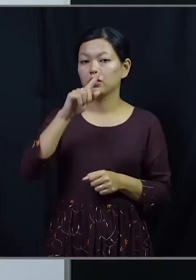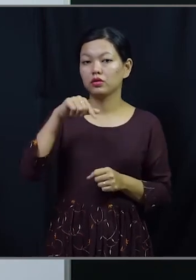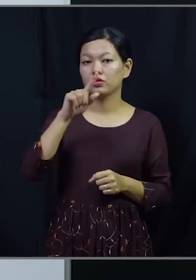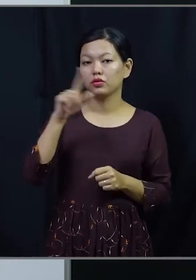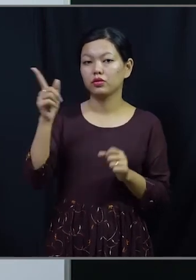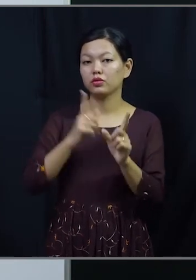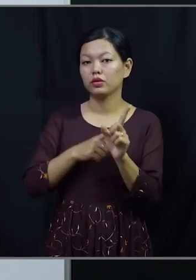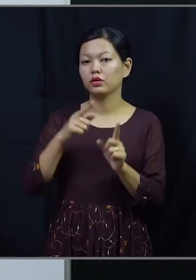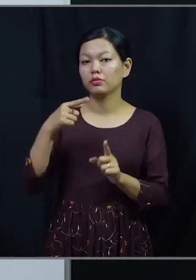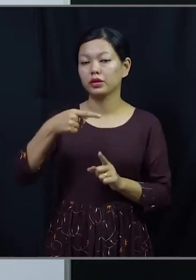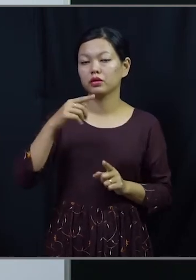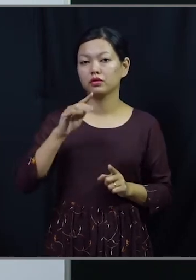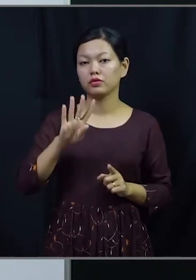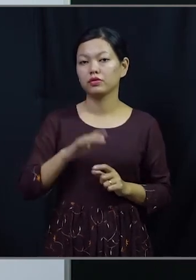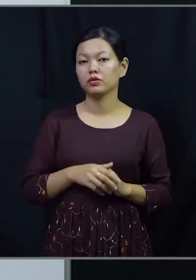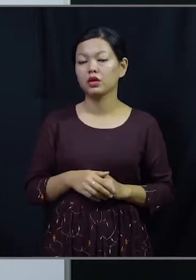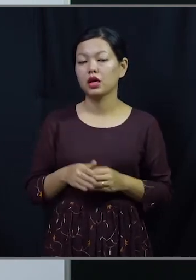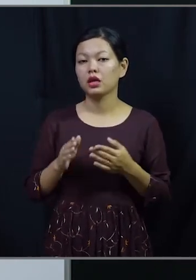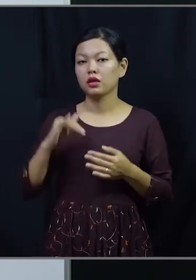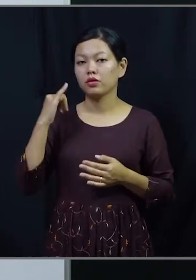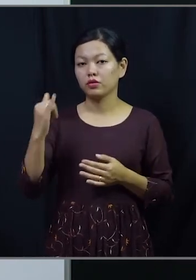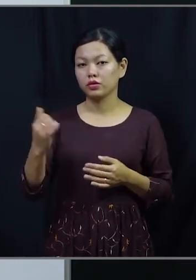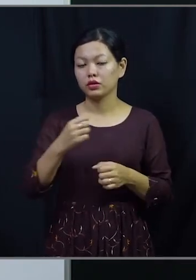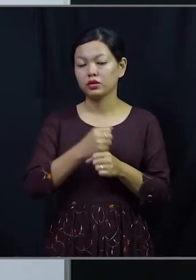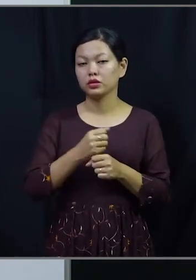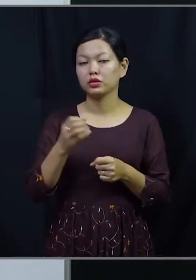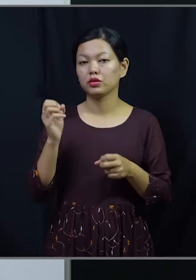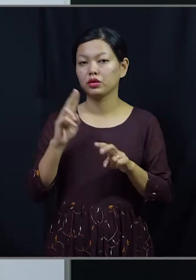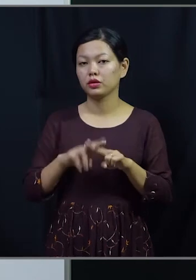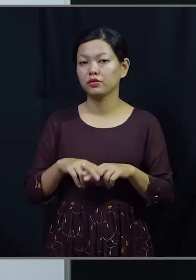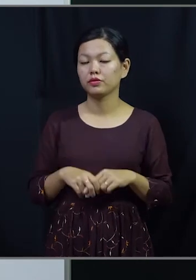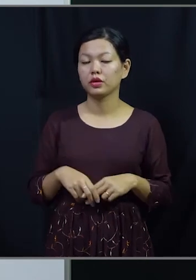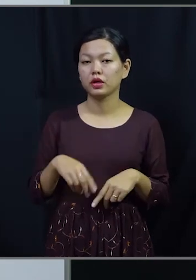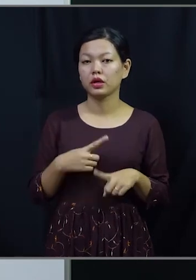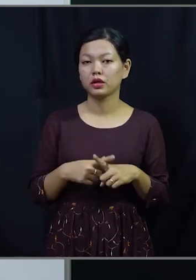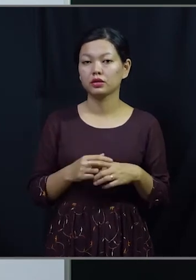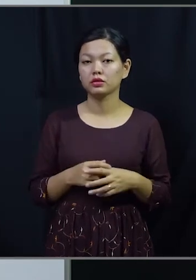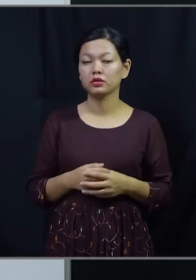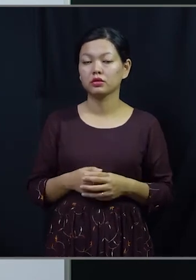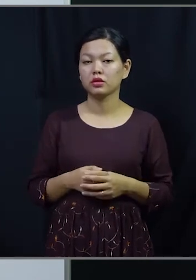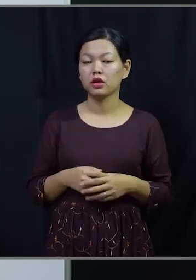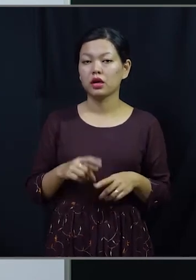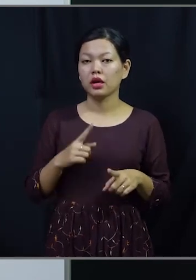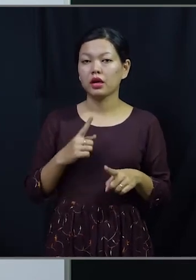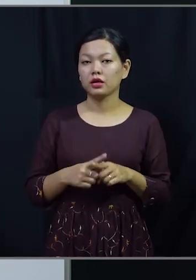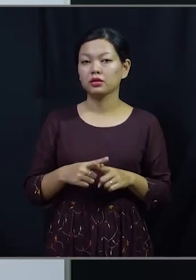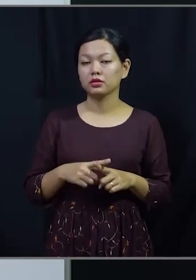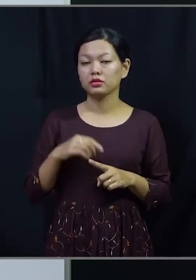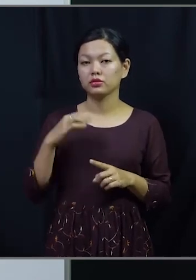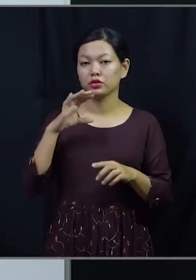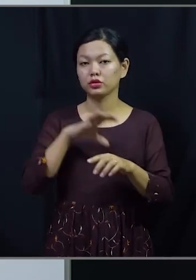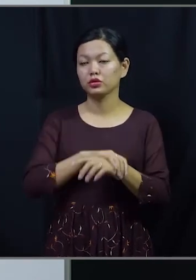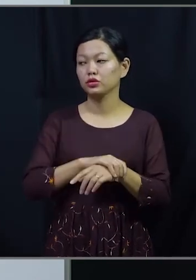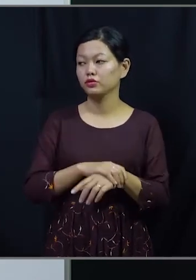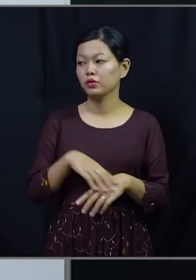4. Okay, then let us find out g o f. G o f x. X we take from f, so I am putting